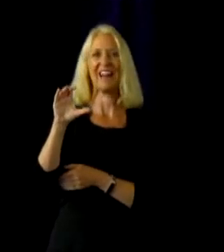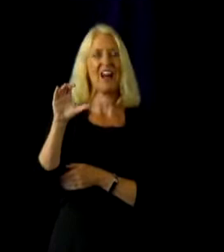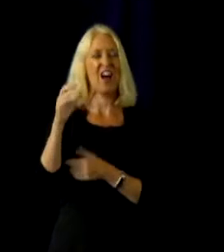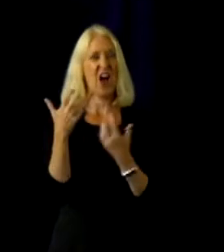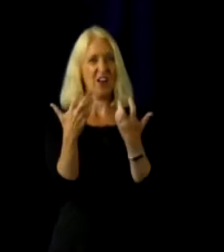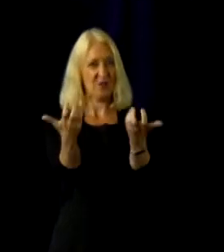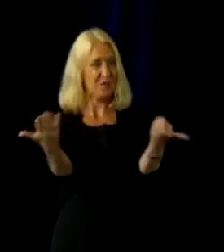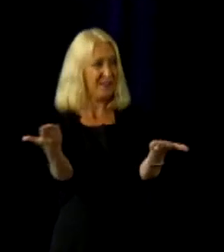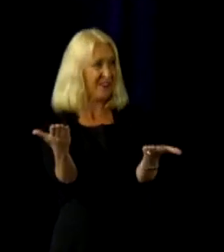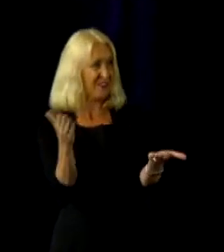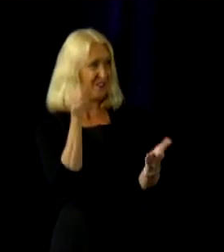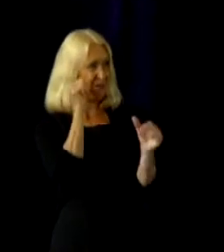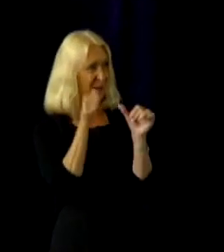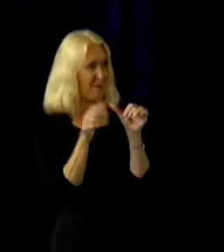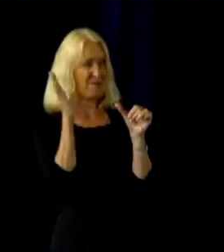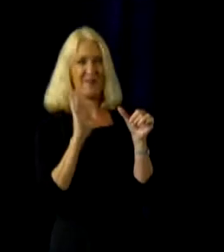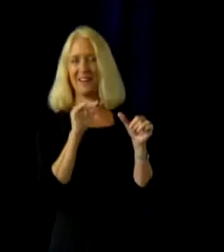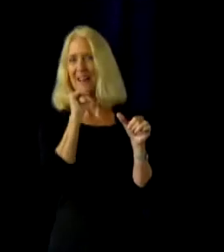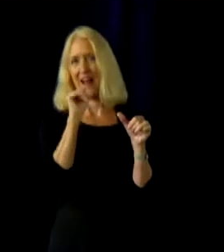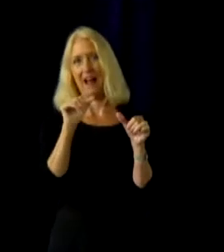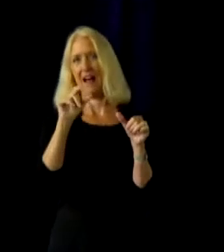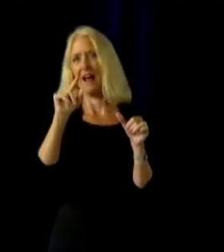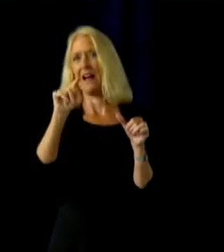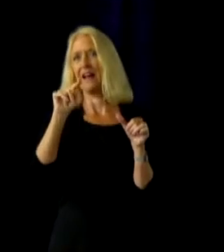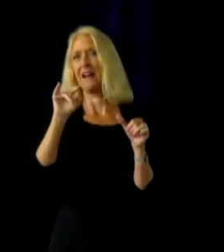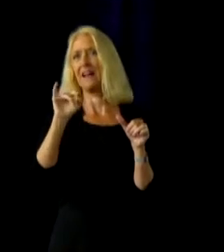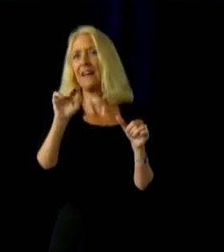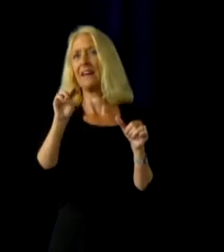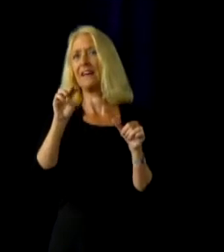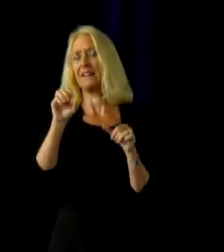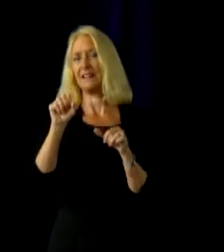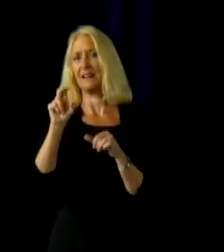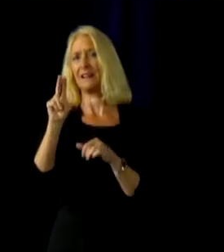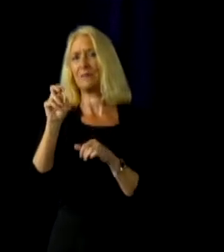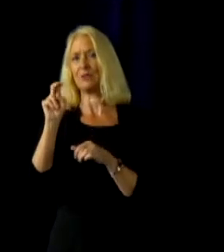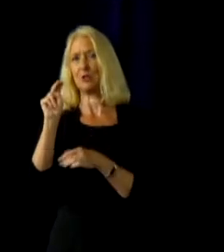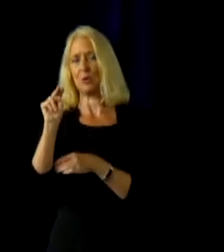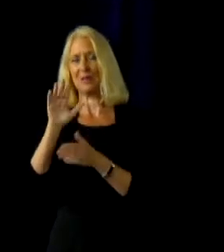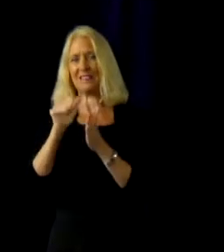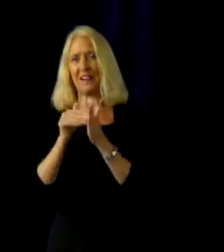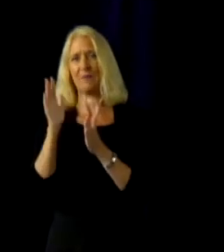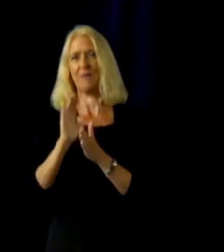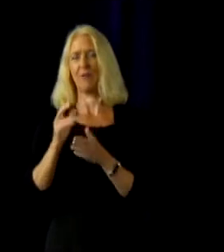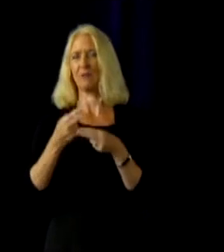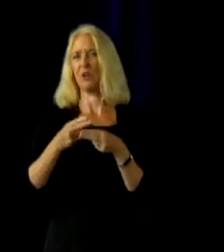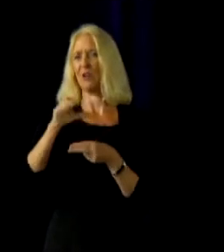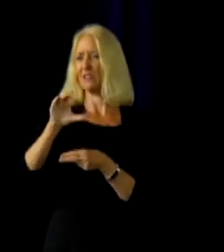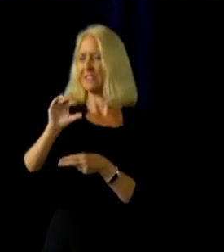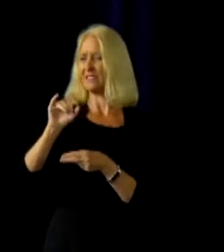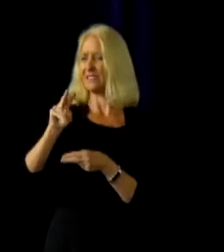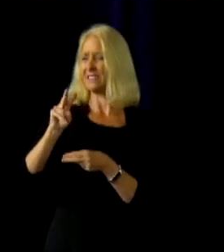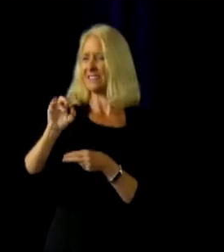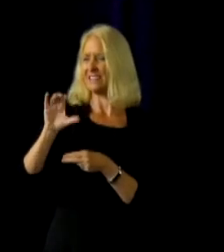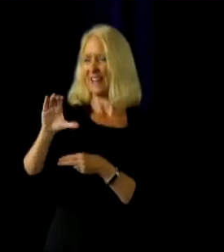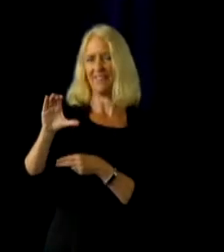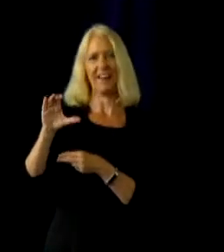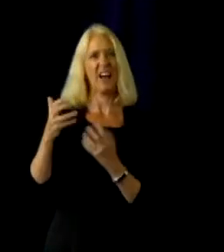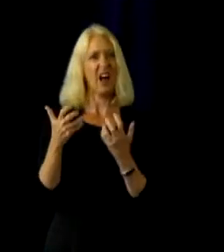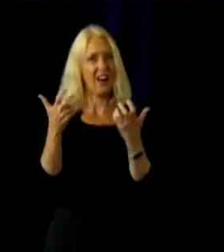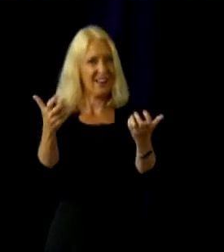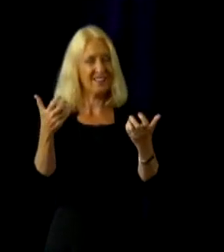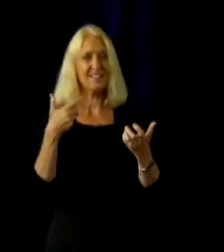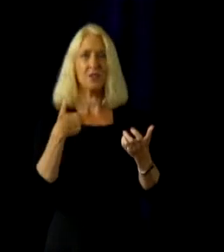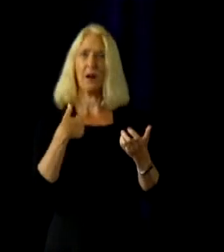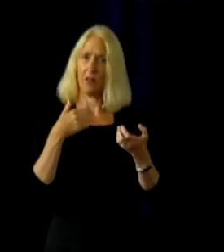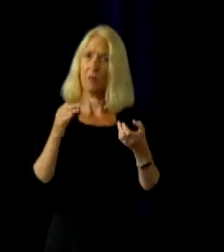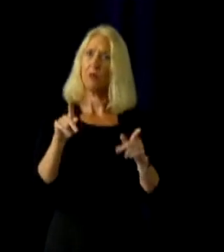it's now the Time Union Center, but it was the Civic Auditorium then. And so I got a chance to attend all these artistic events, which